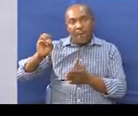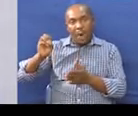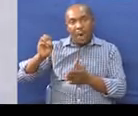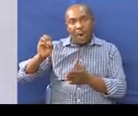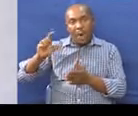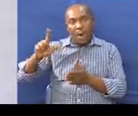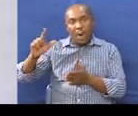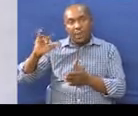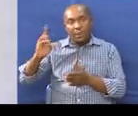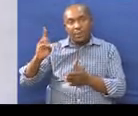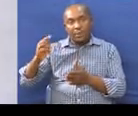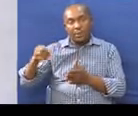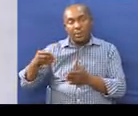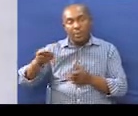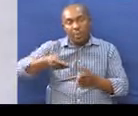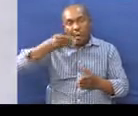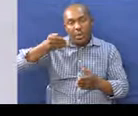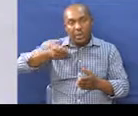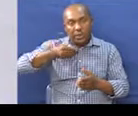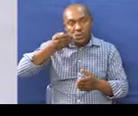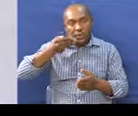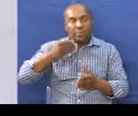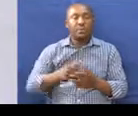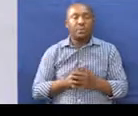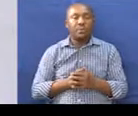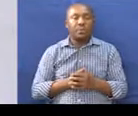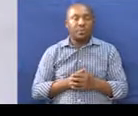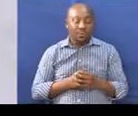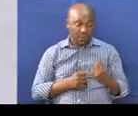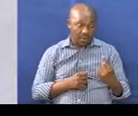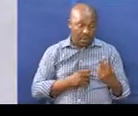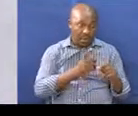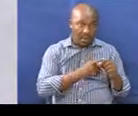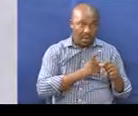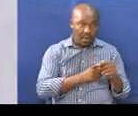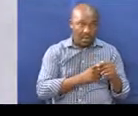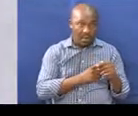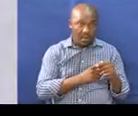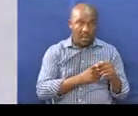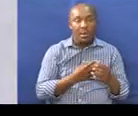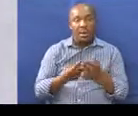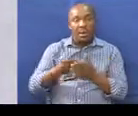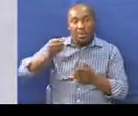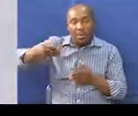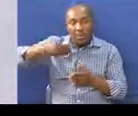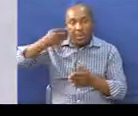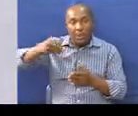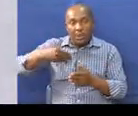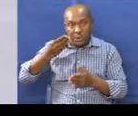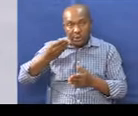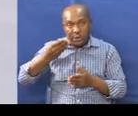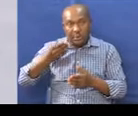You have a solution prepared by 1 egg and a porridge.